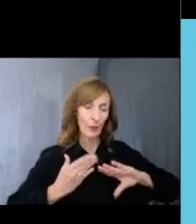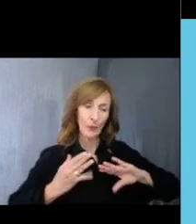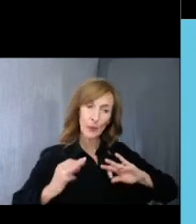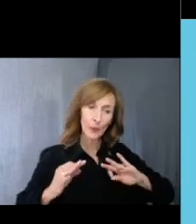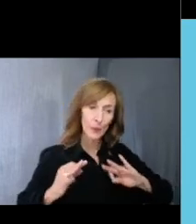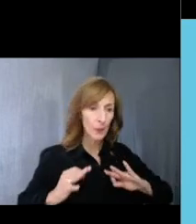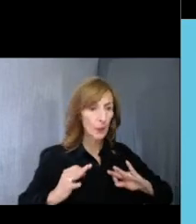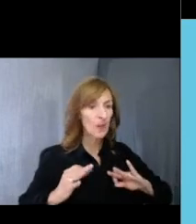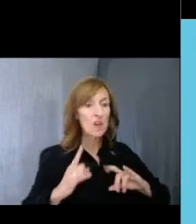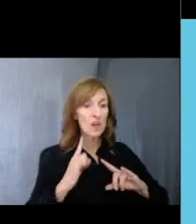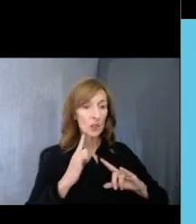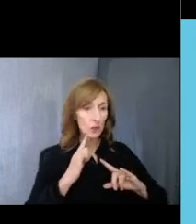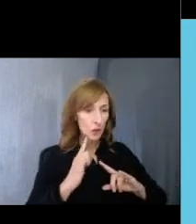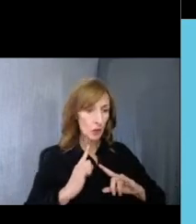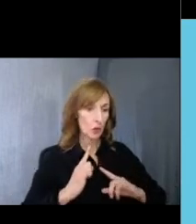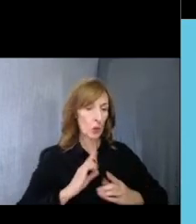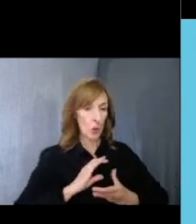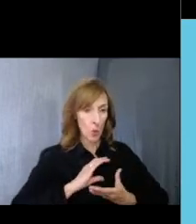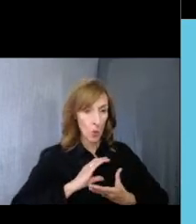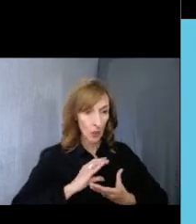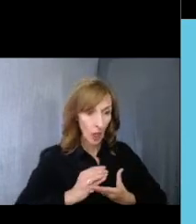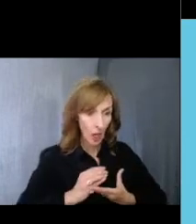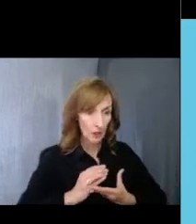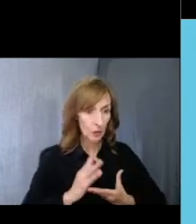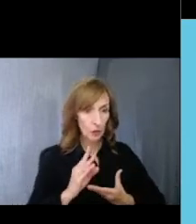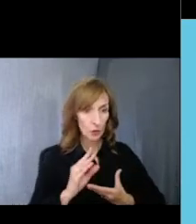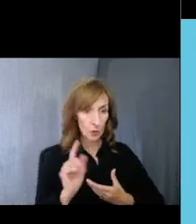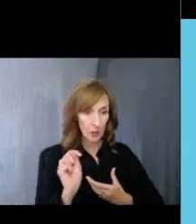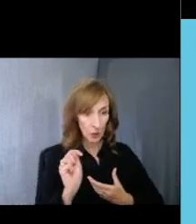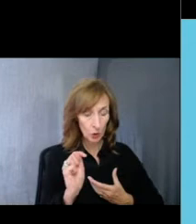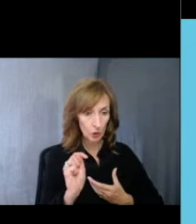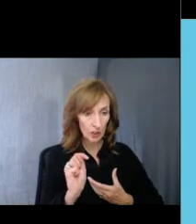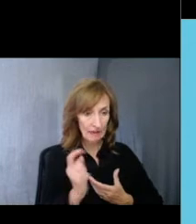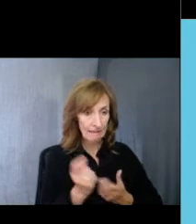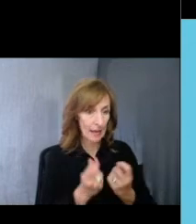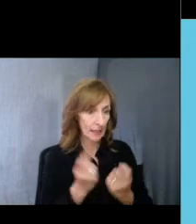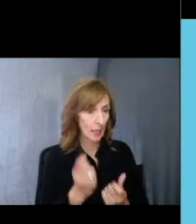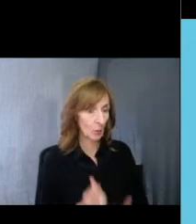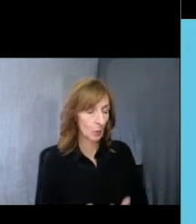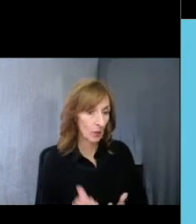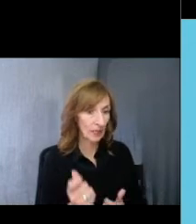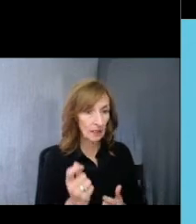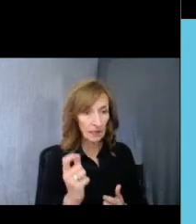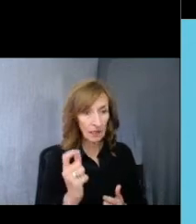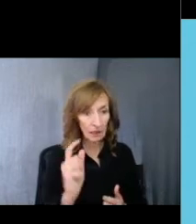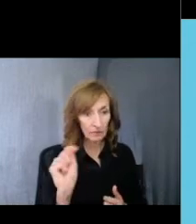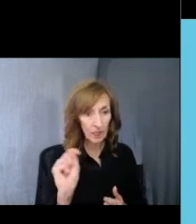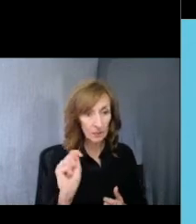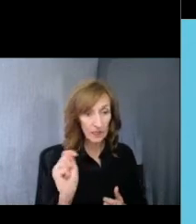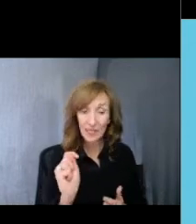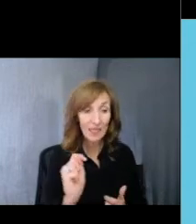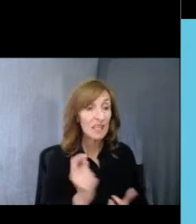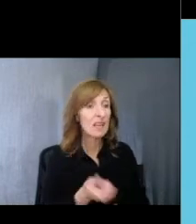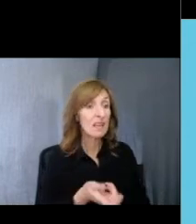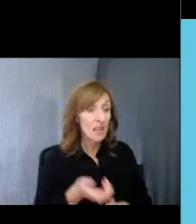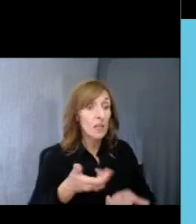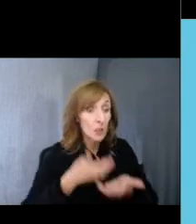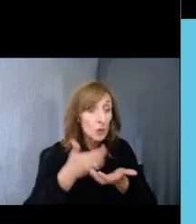concentrate urine or excrete excess. So they're drinking lots of water because they just can't retain and absorb